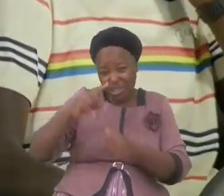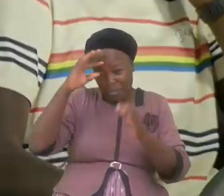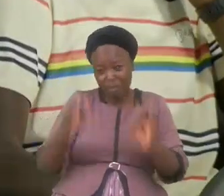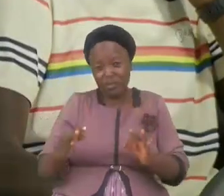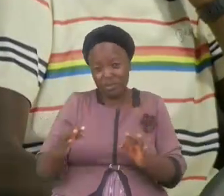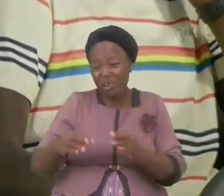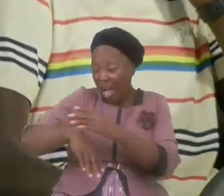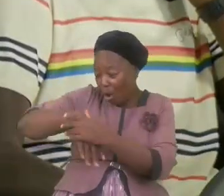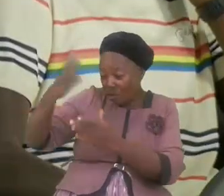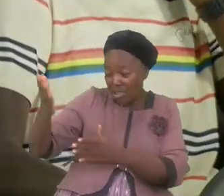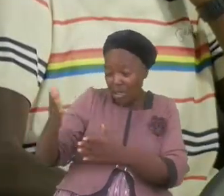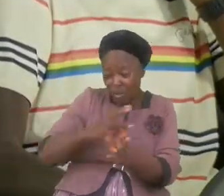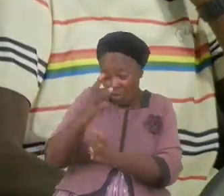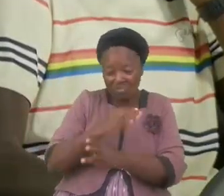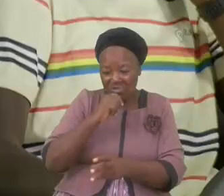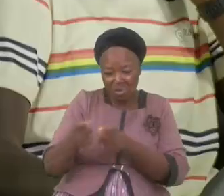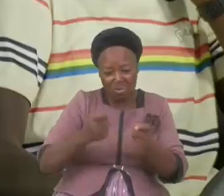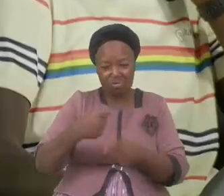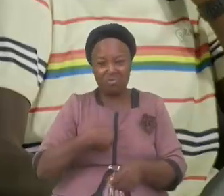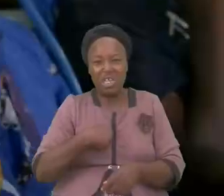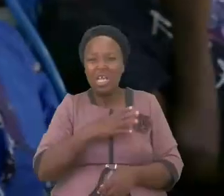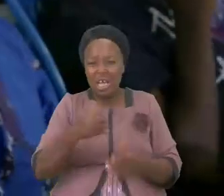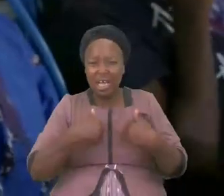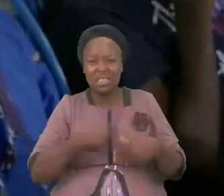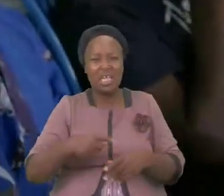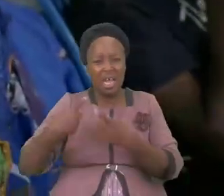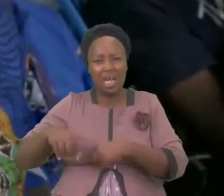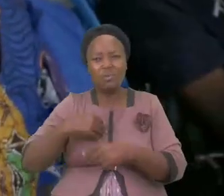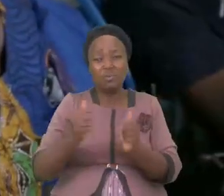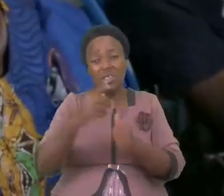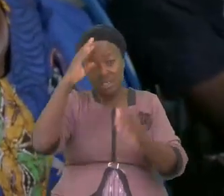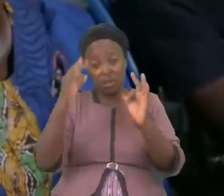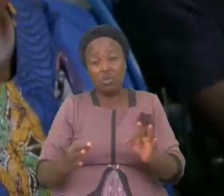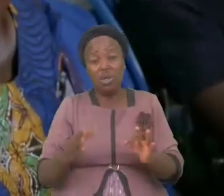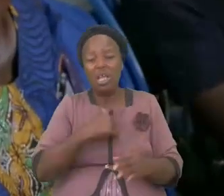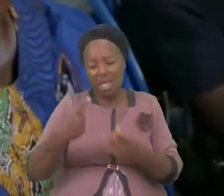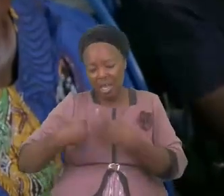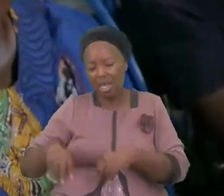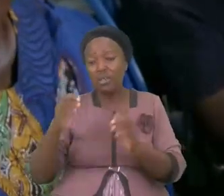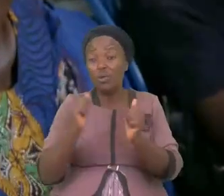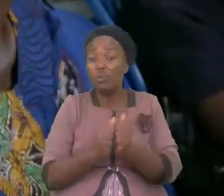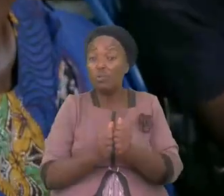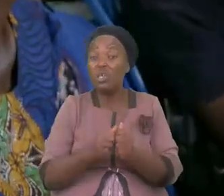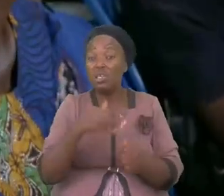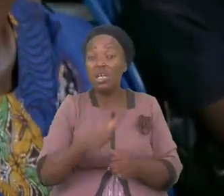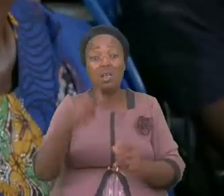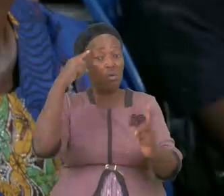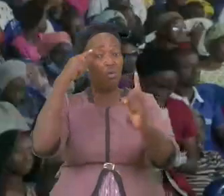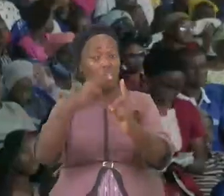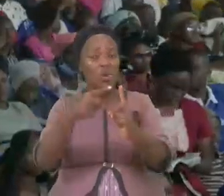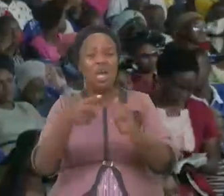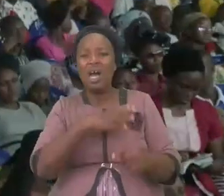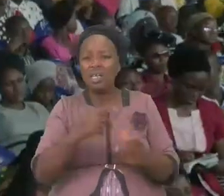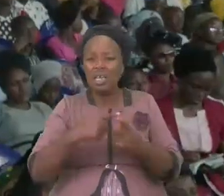a decision, a heart with a goal, a dream, an ideal. And it says,